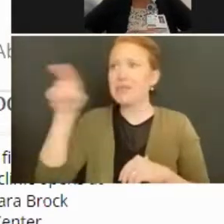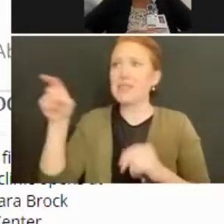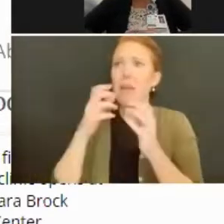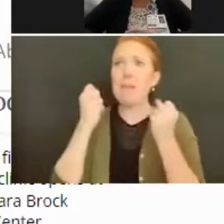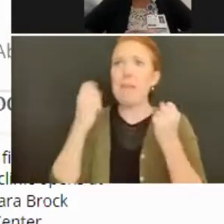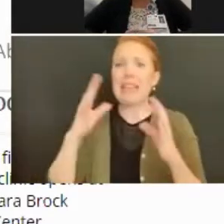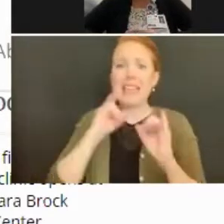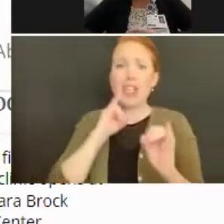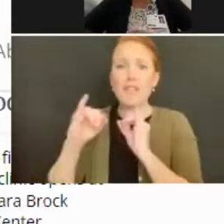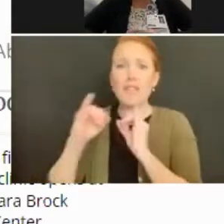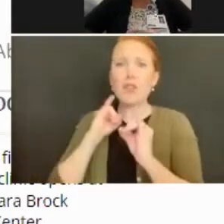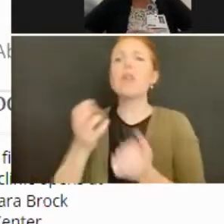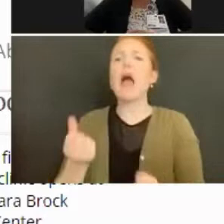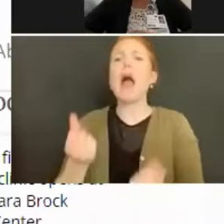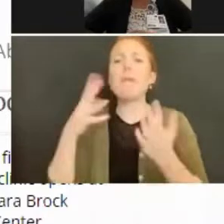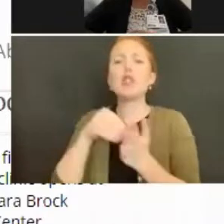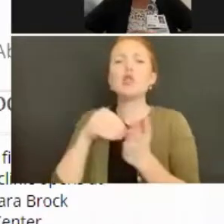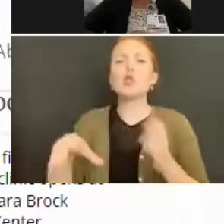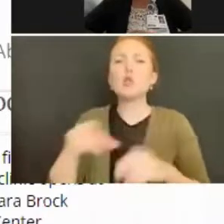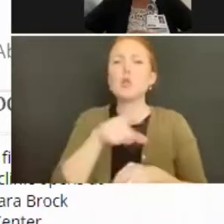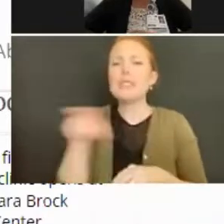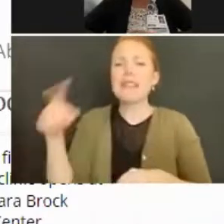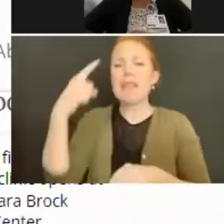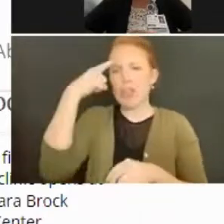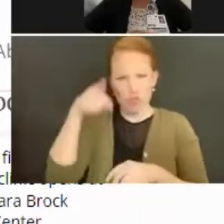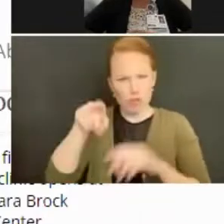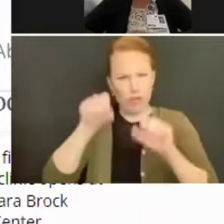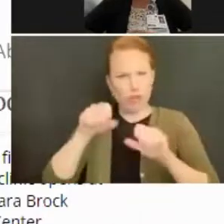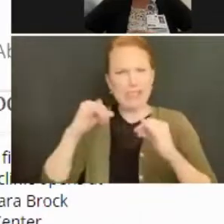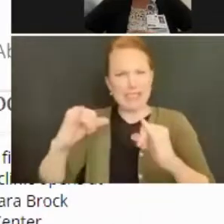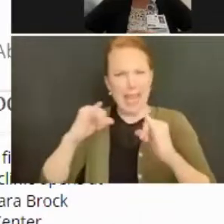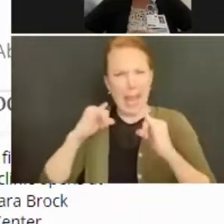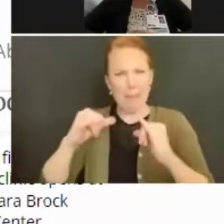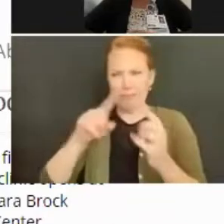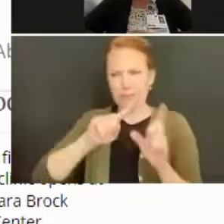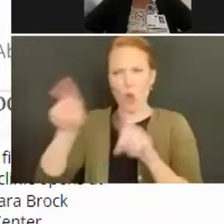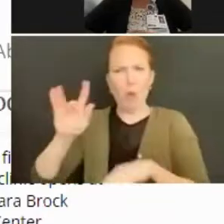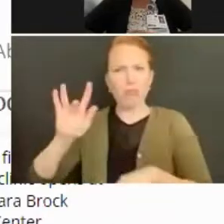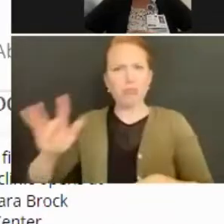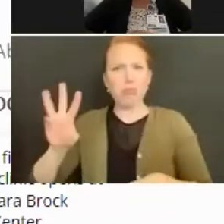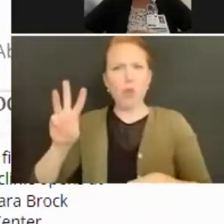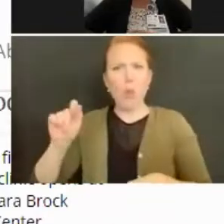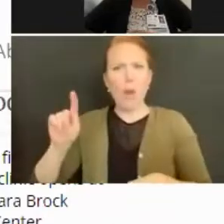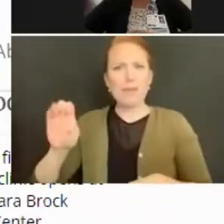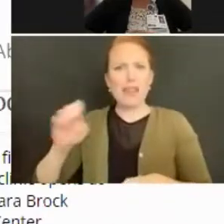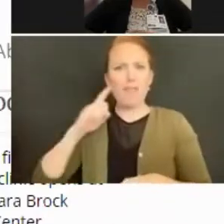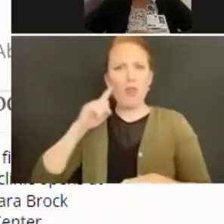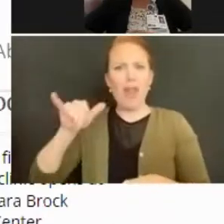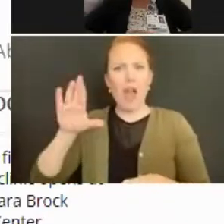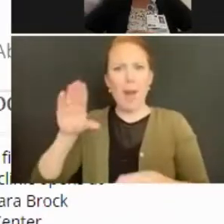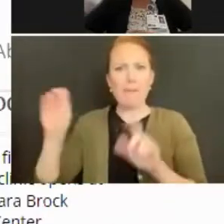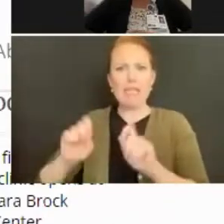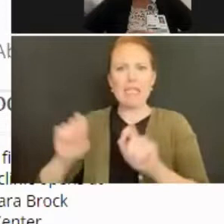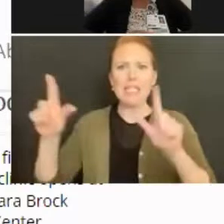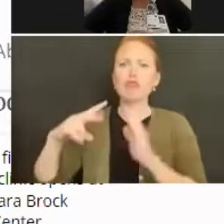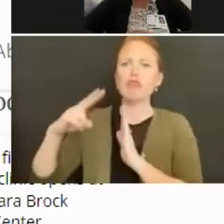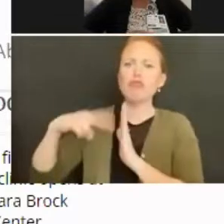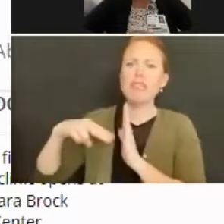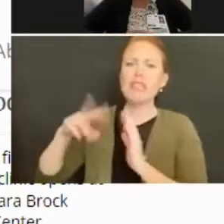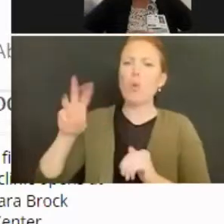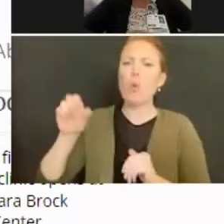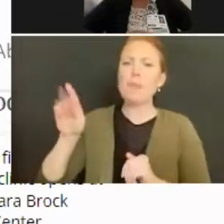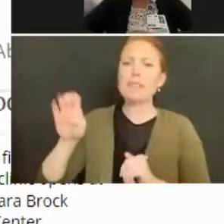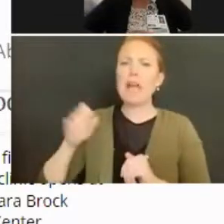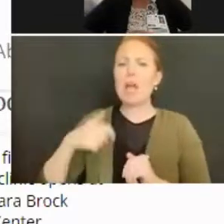many students think they could do what I did to go to the website of the company where you want to work and read about something that they've put out there on